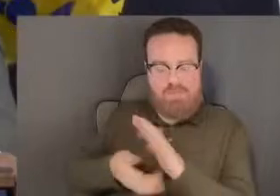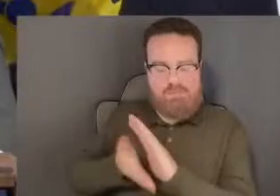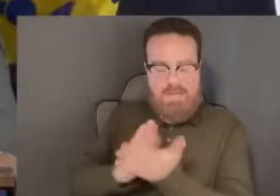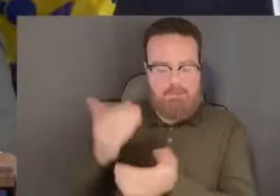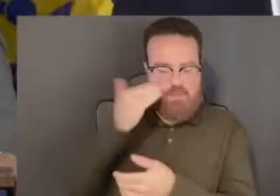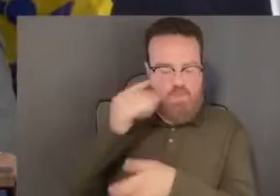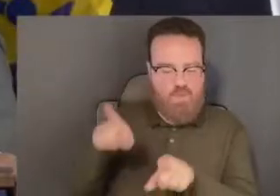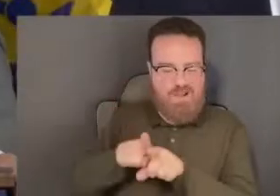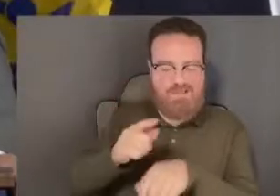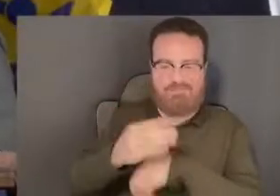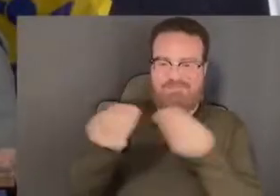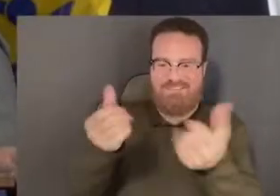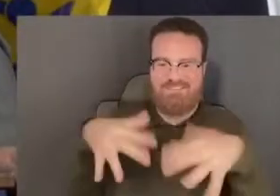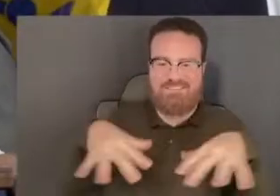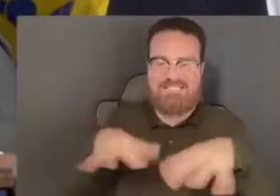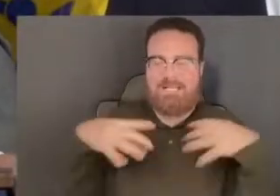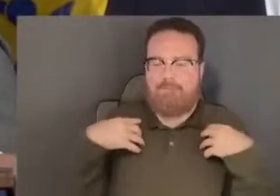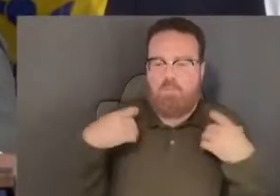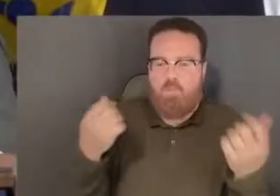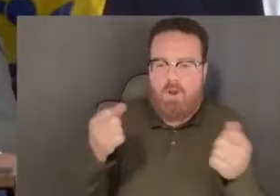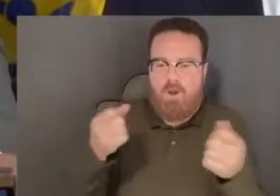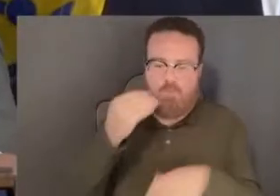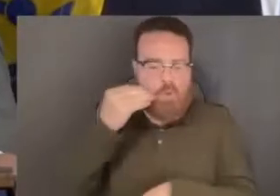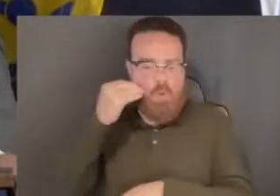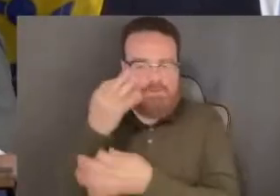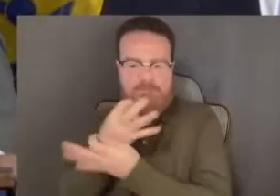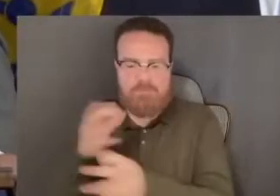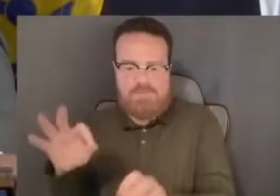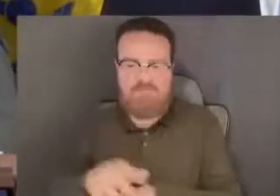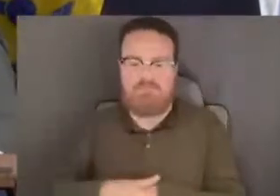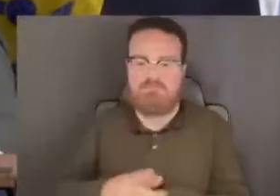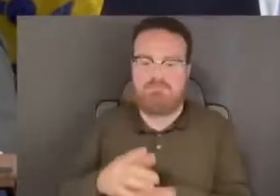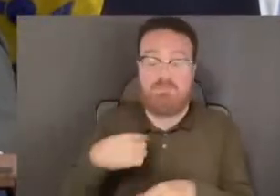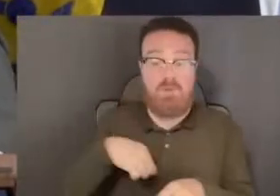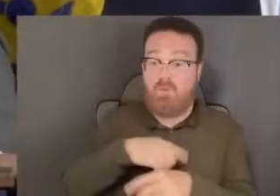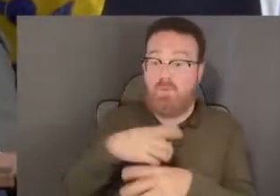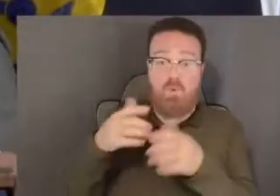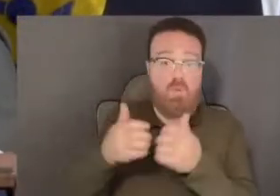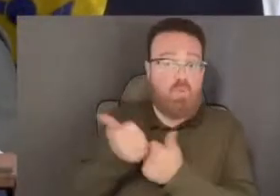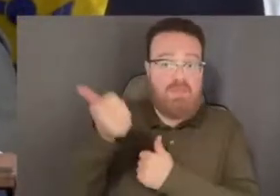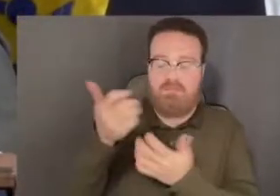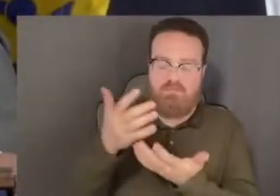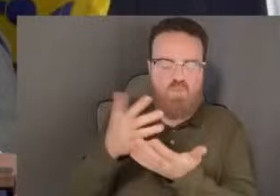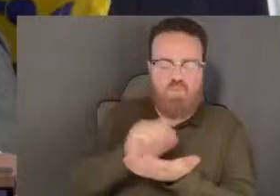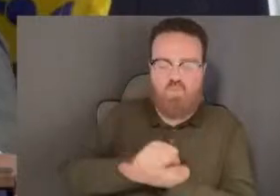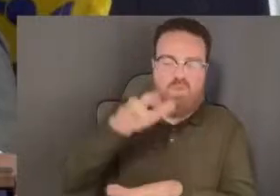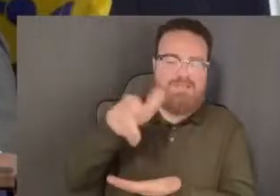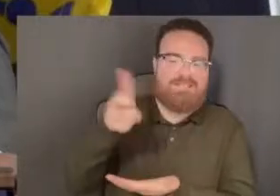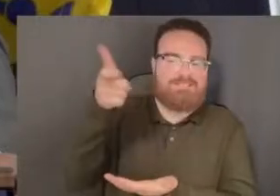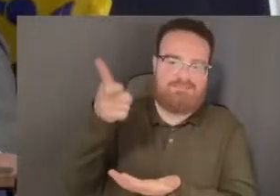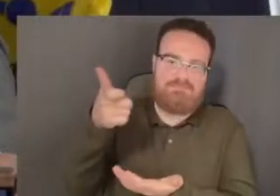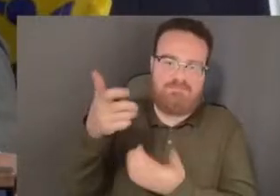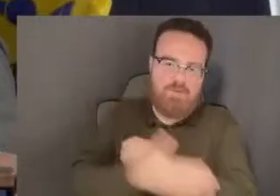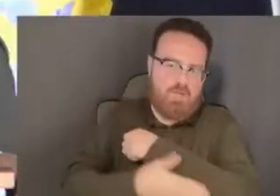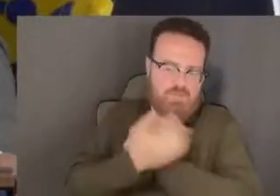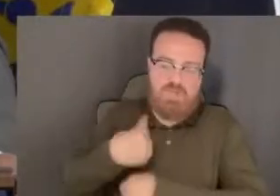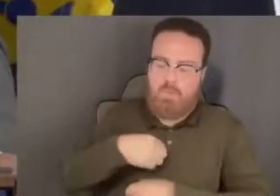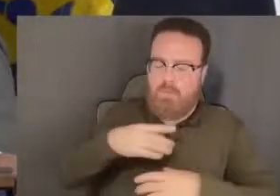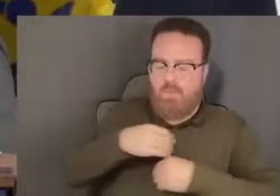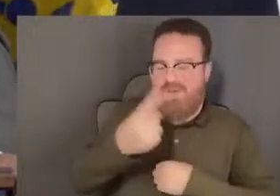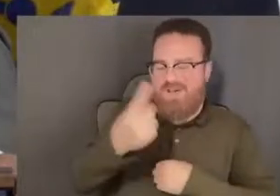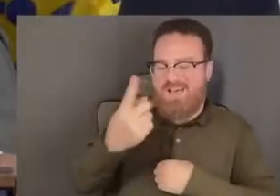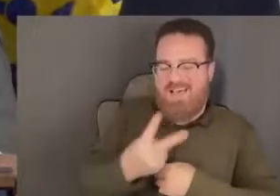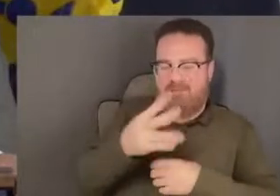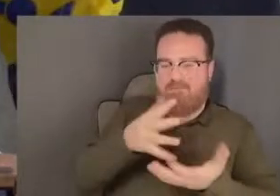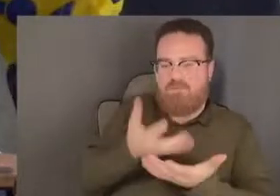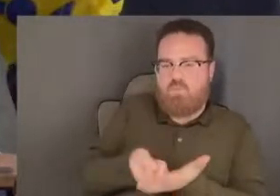industrial power in the world, the wealthiest country. We owned half the wealth on earth when my uncle was president, and part of that was